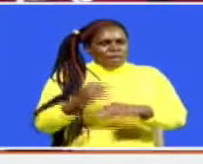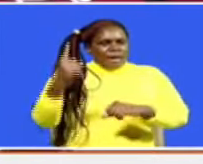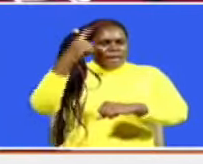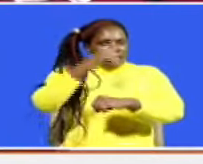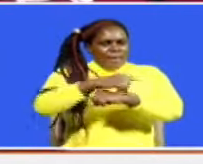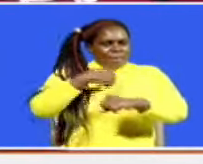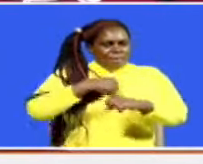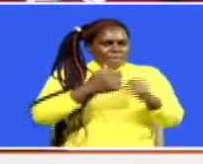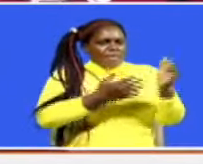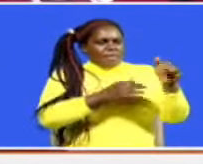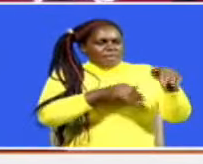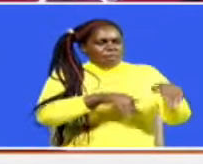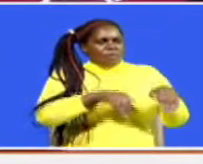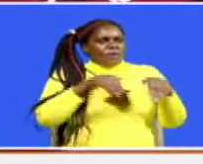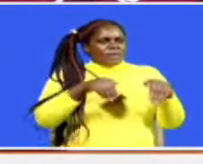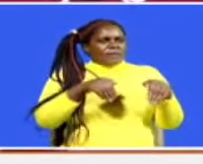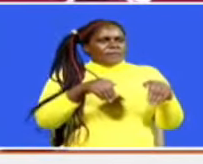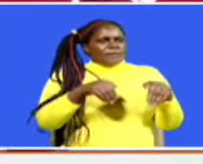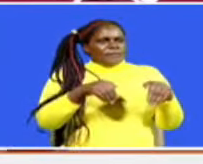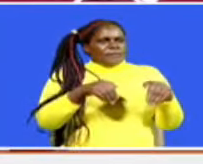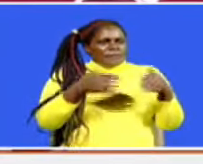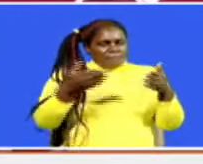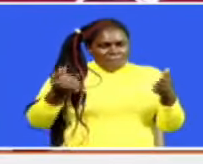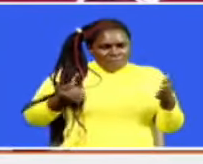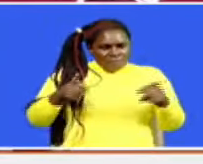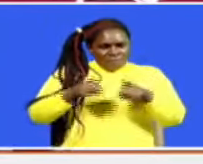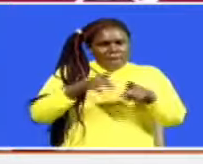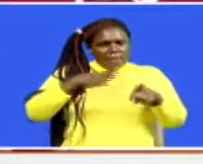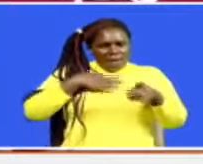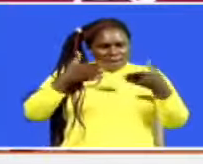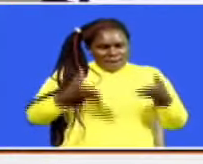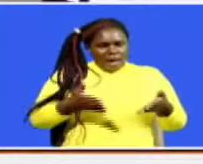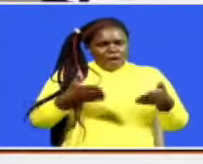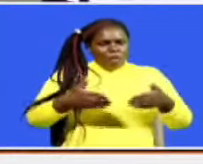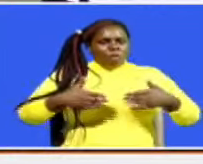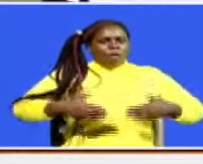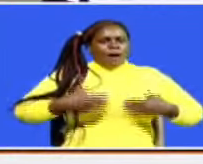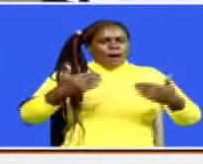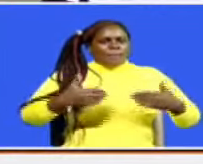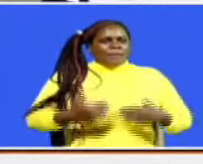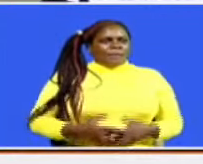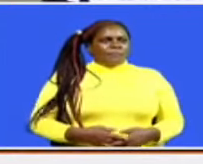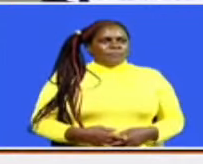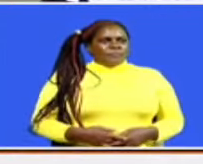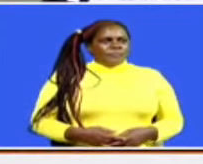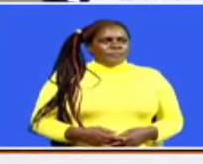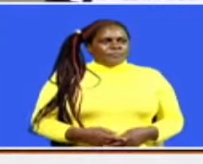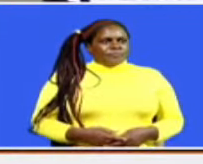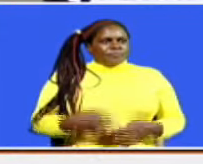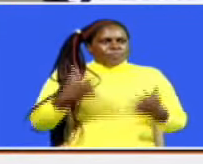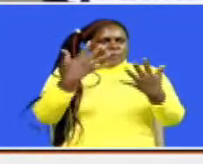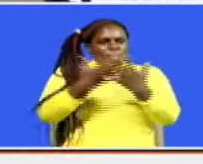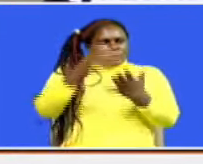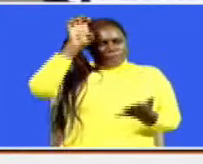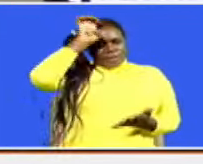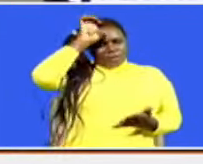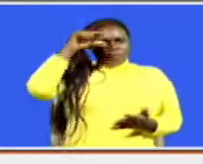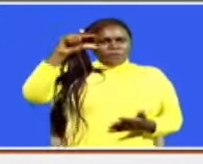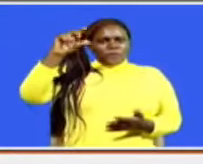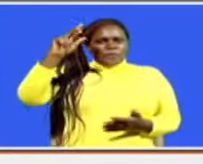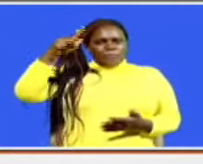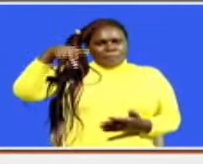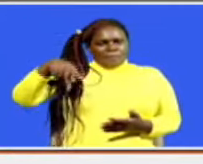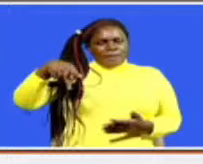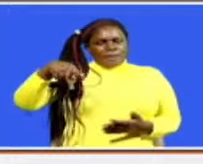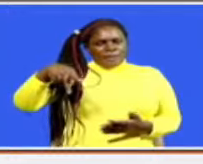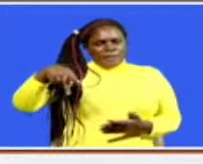nilikuwa nimeingoja sana hata najua mahali Emma sahi yako, she's just happy. Mustafa has been detained at Eldoret GK Remand